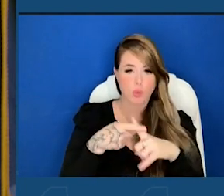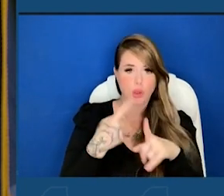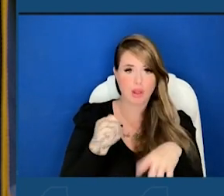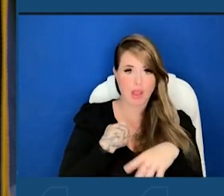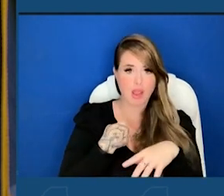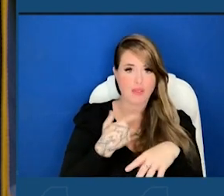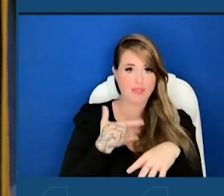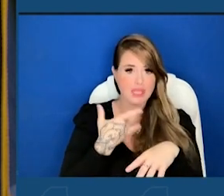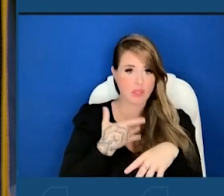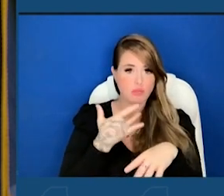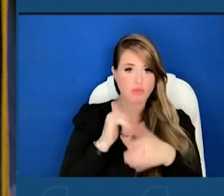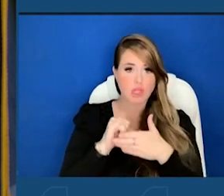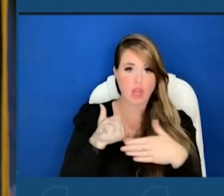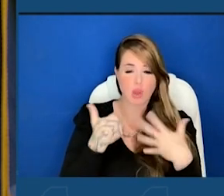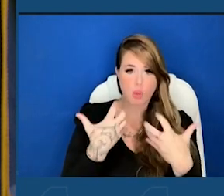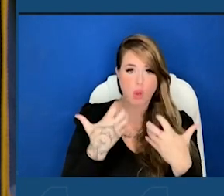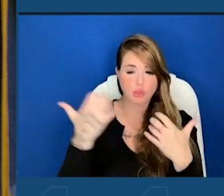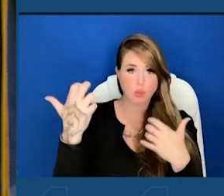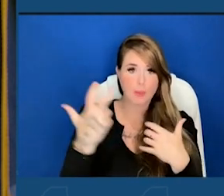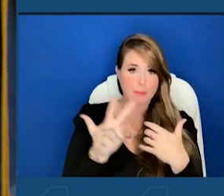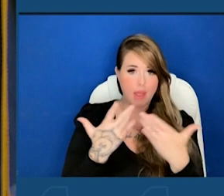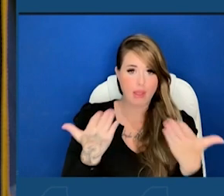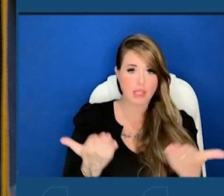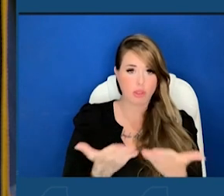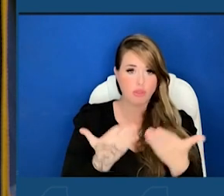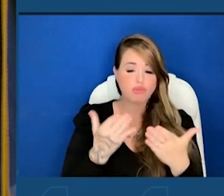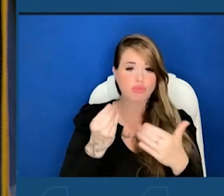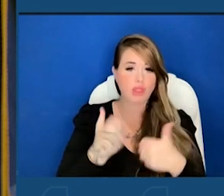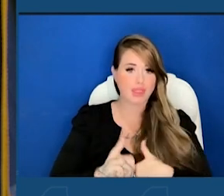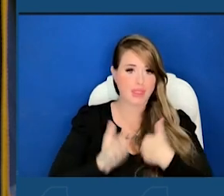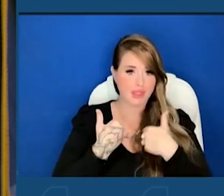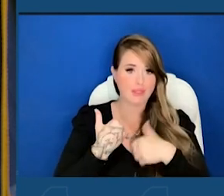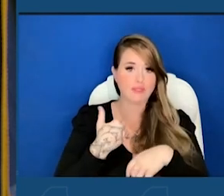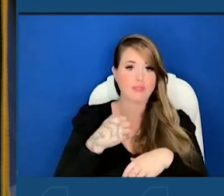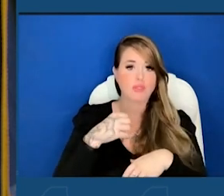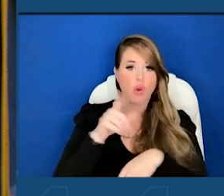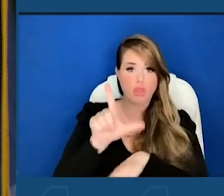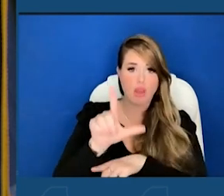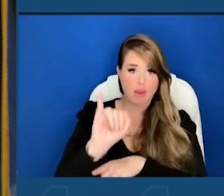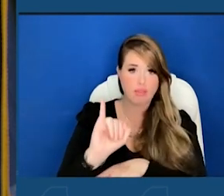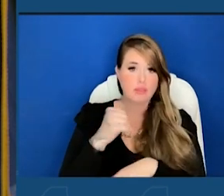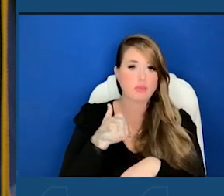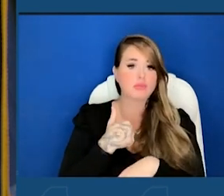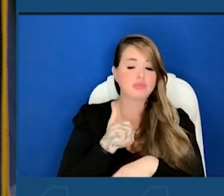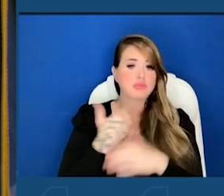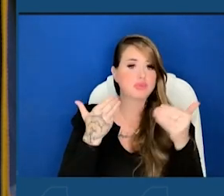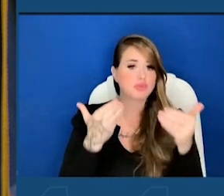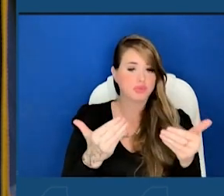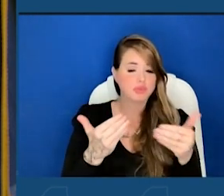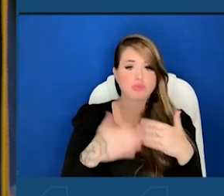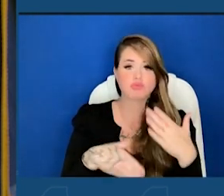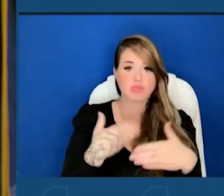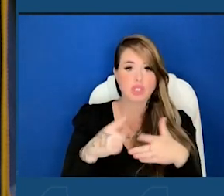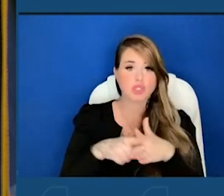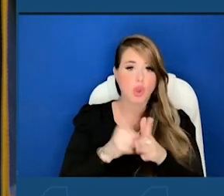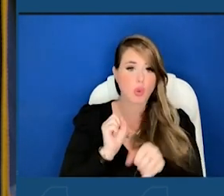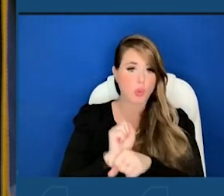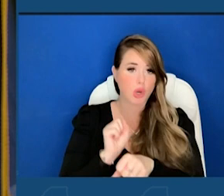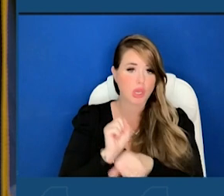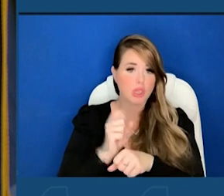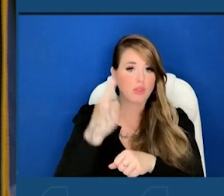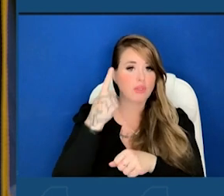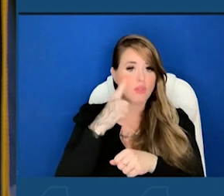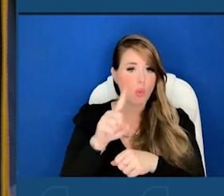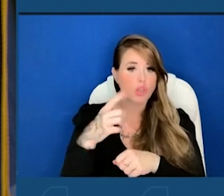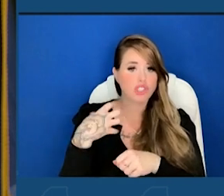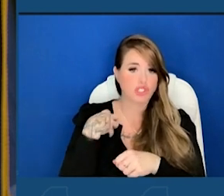felt that I wanted to come back and live on Long Island, I went back and I started working for the chair of